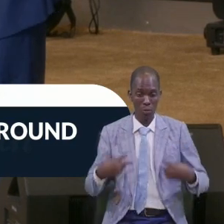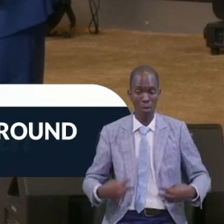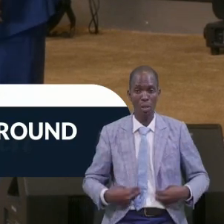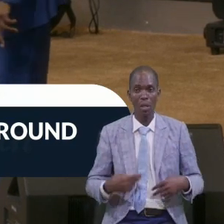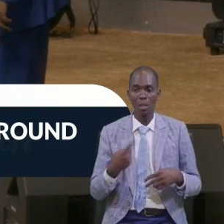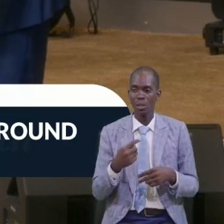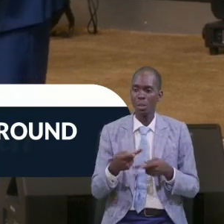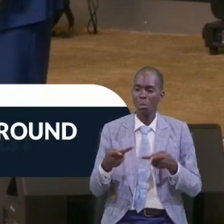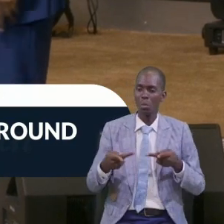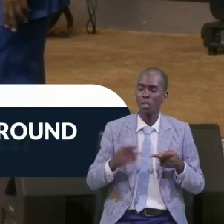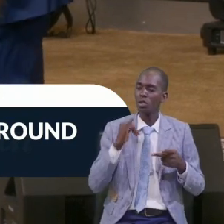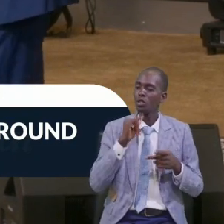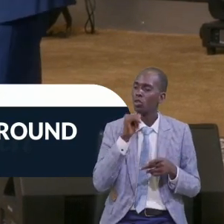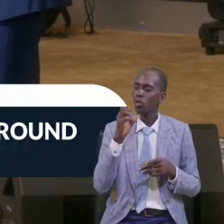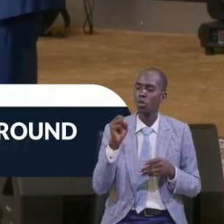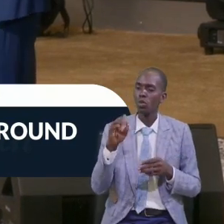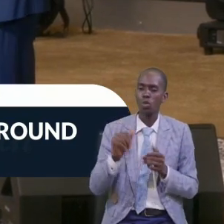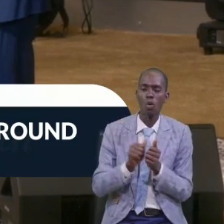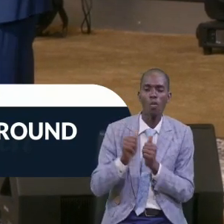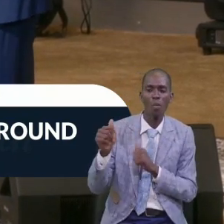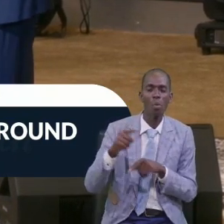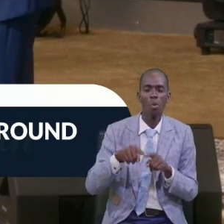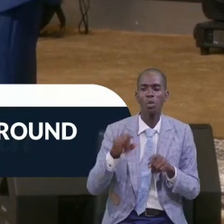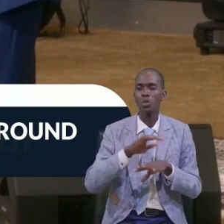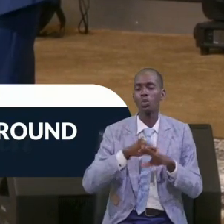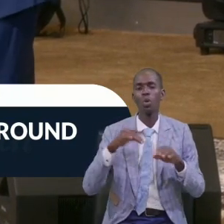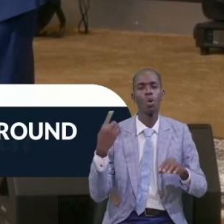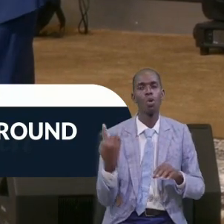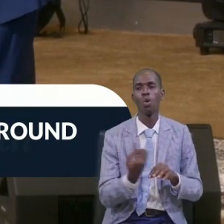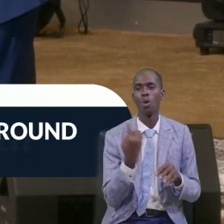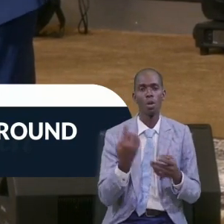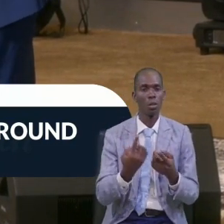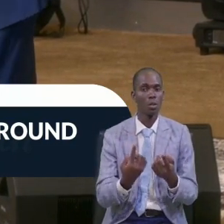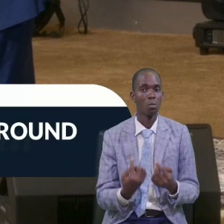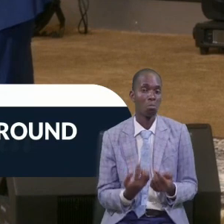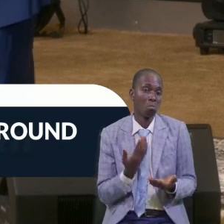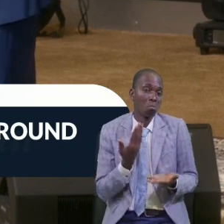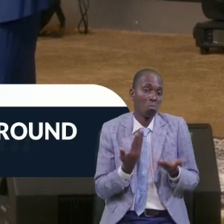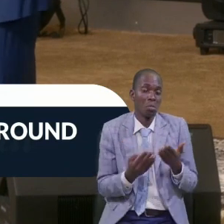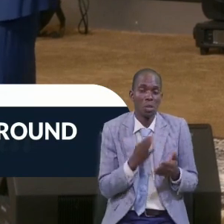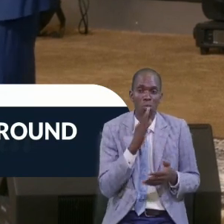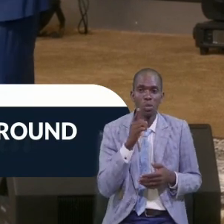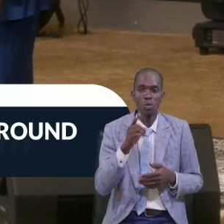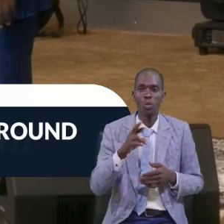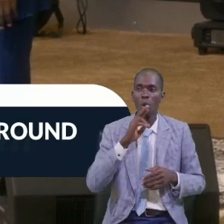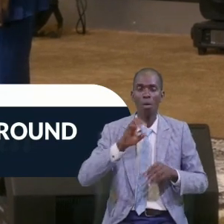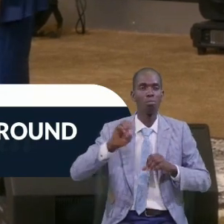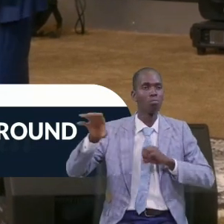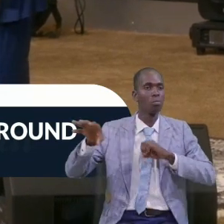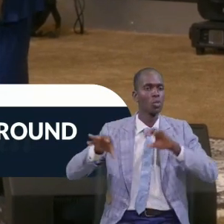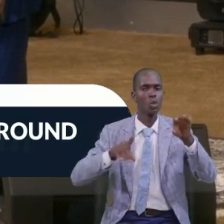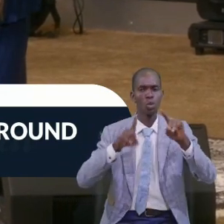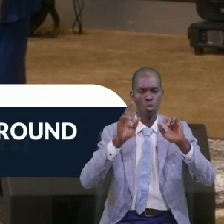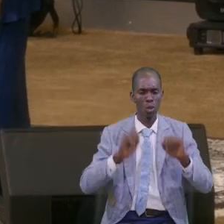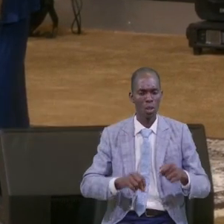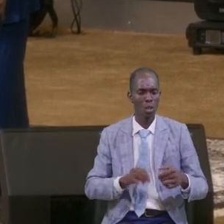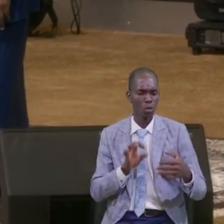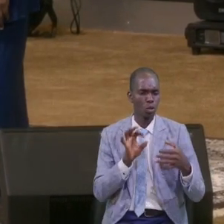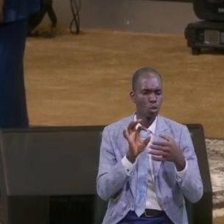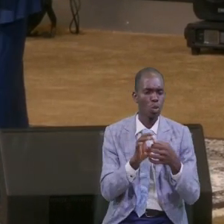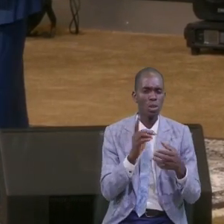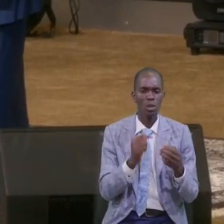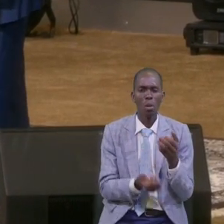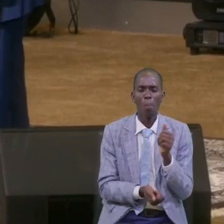distance is not so much, but you don't always come. Or maybe you are scattered, but you can join the